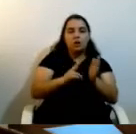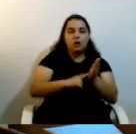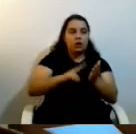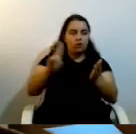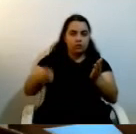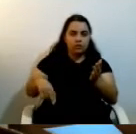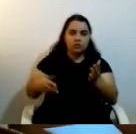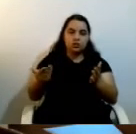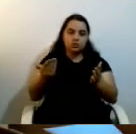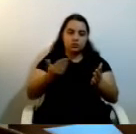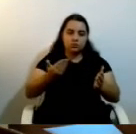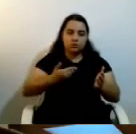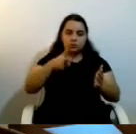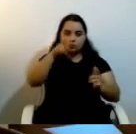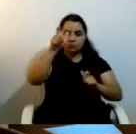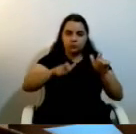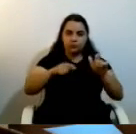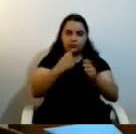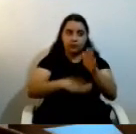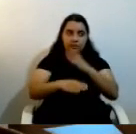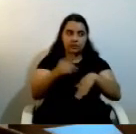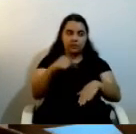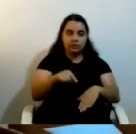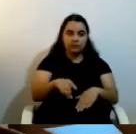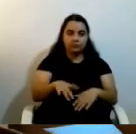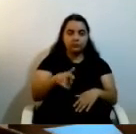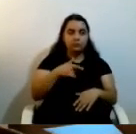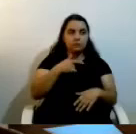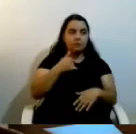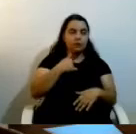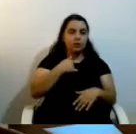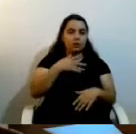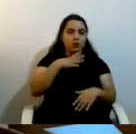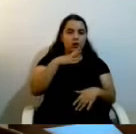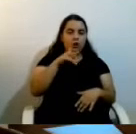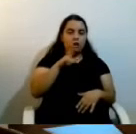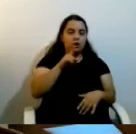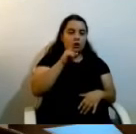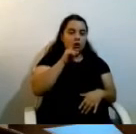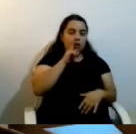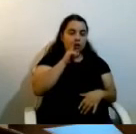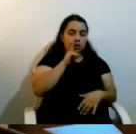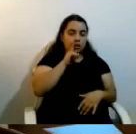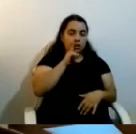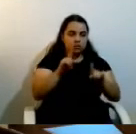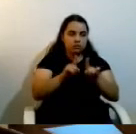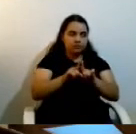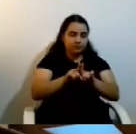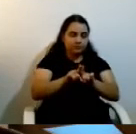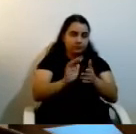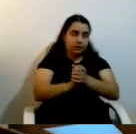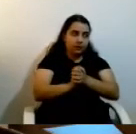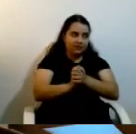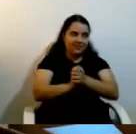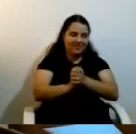My wife and I aspire to the same independence or interdependence from